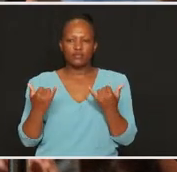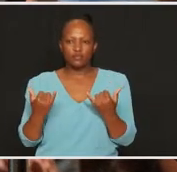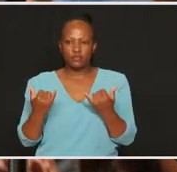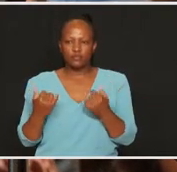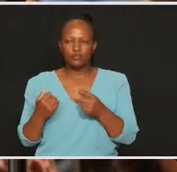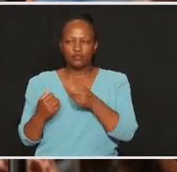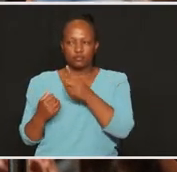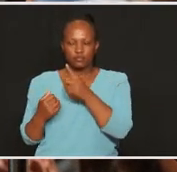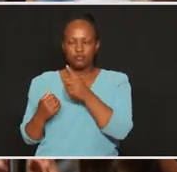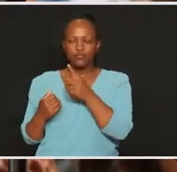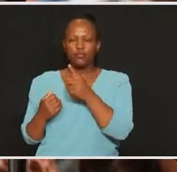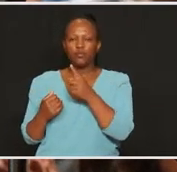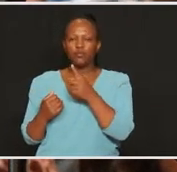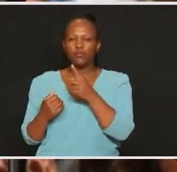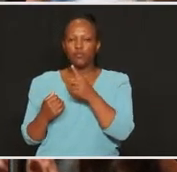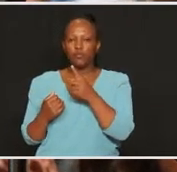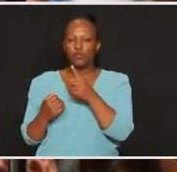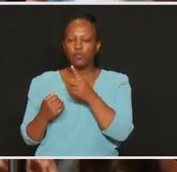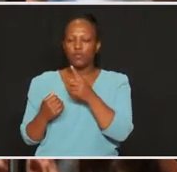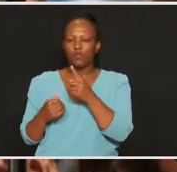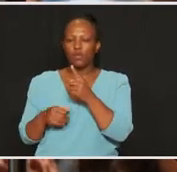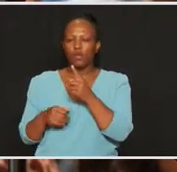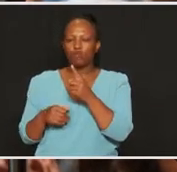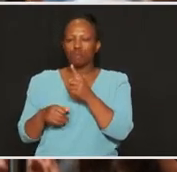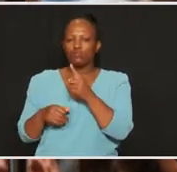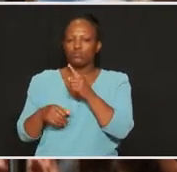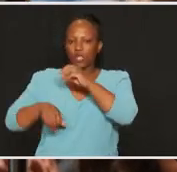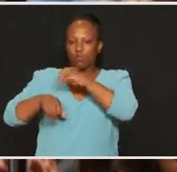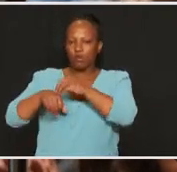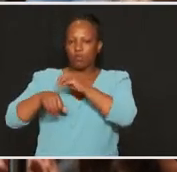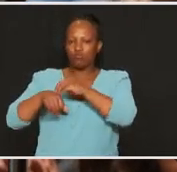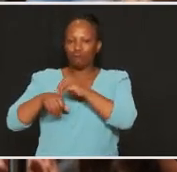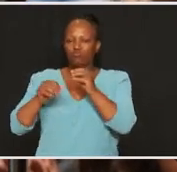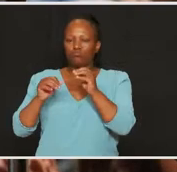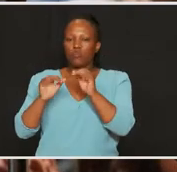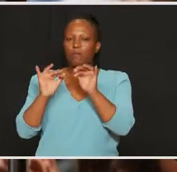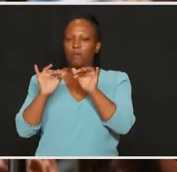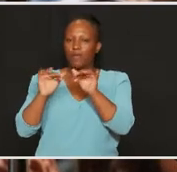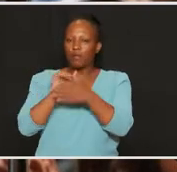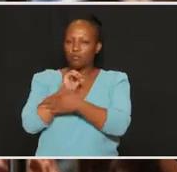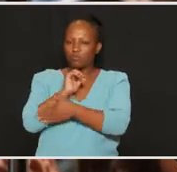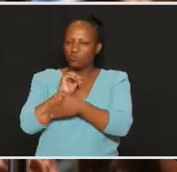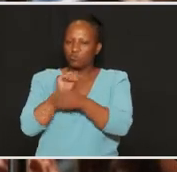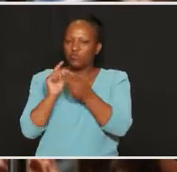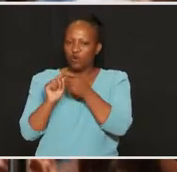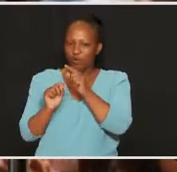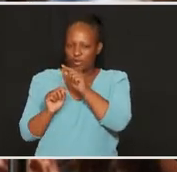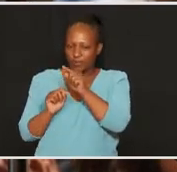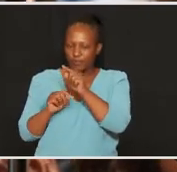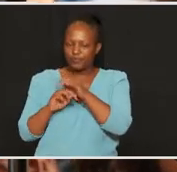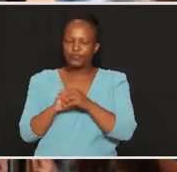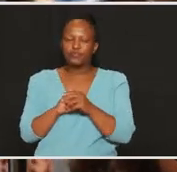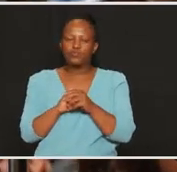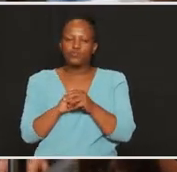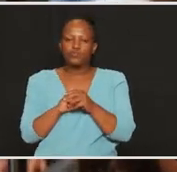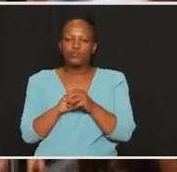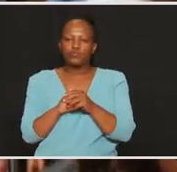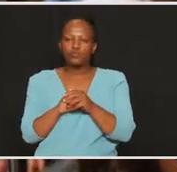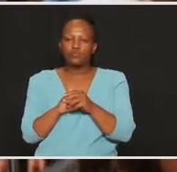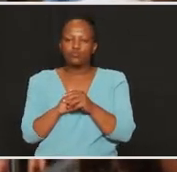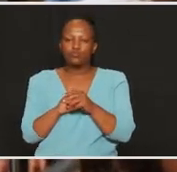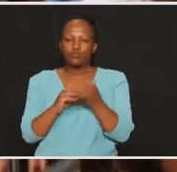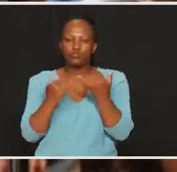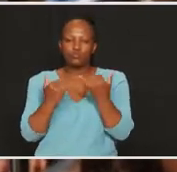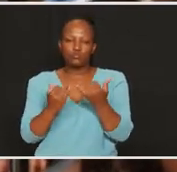where the roots of our nation and Creeds are stem from so with that we are